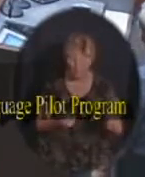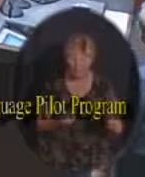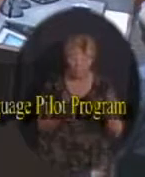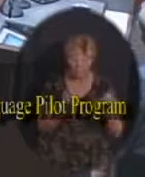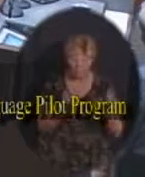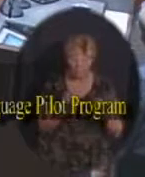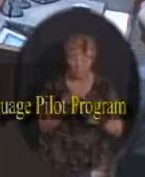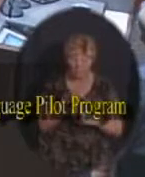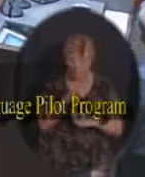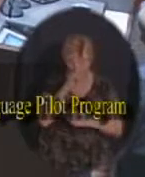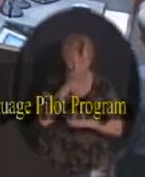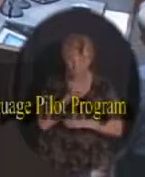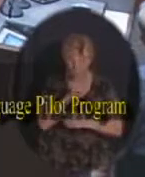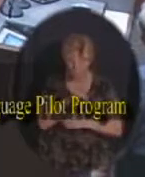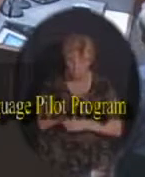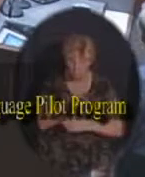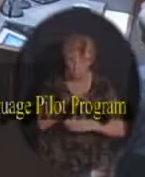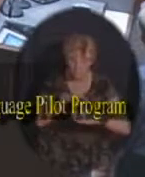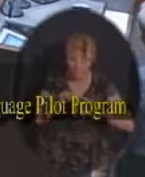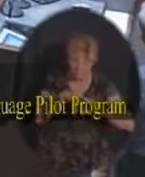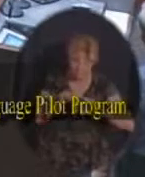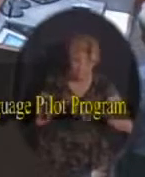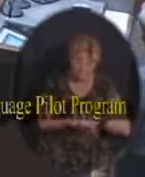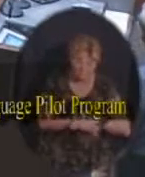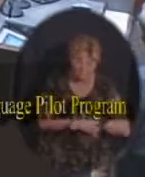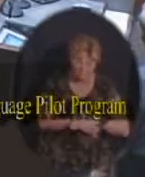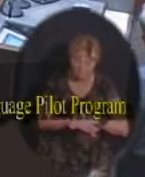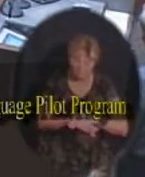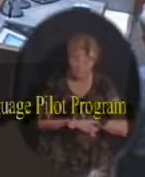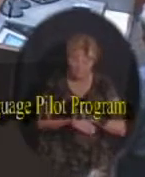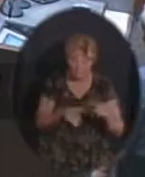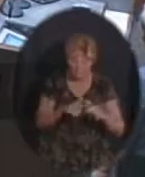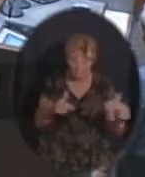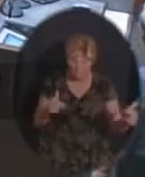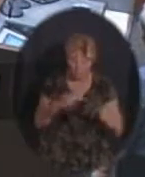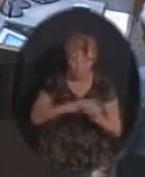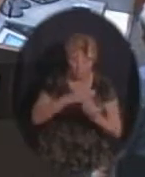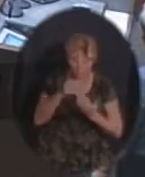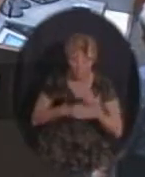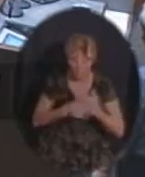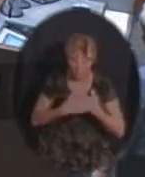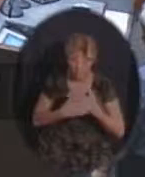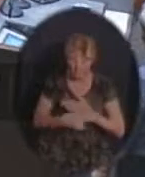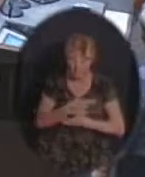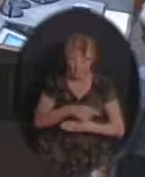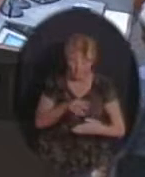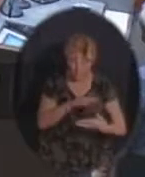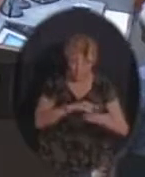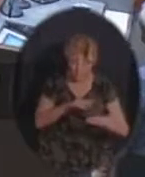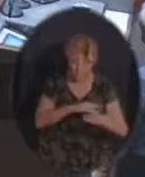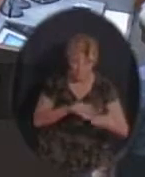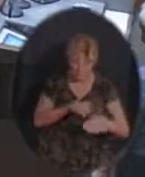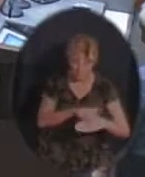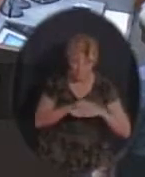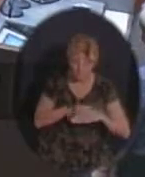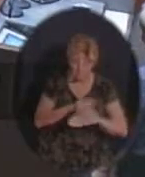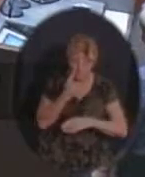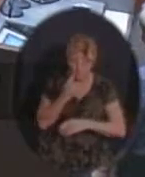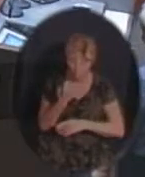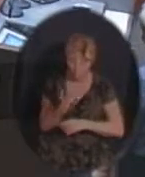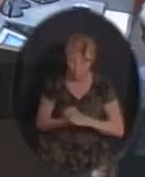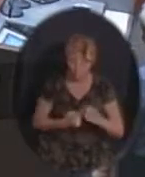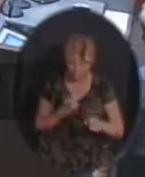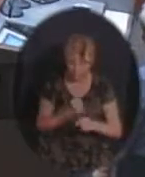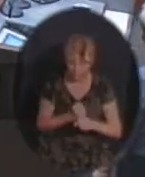a language program? What's the continuation process? So I guess I would